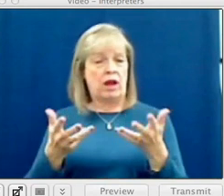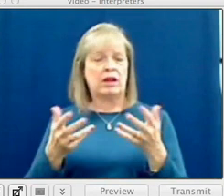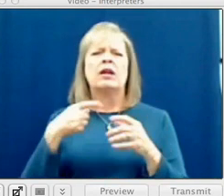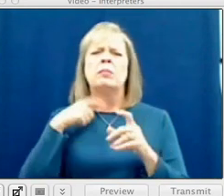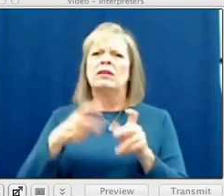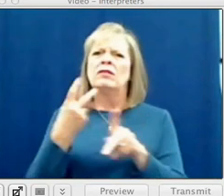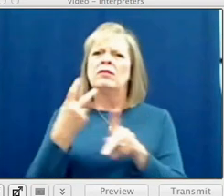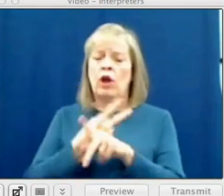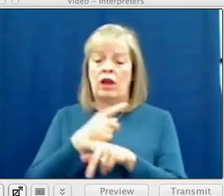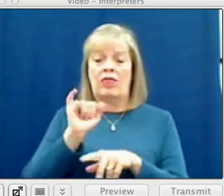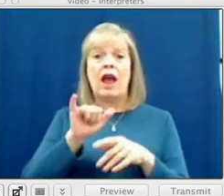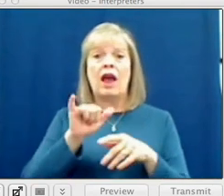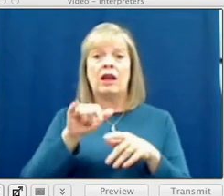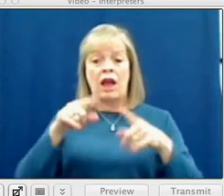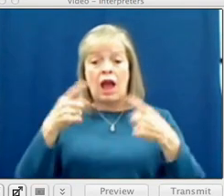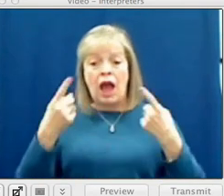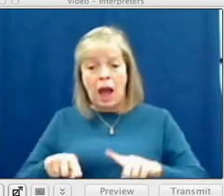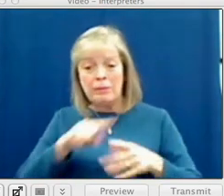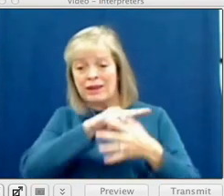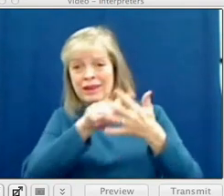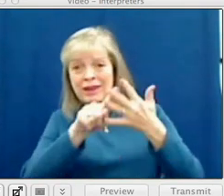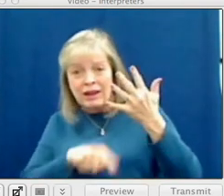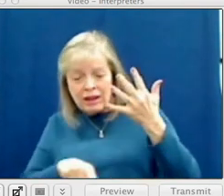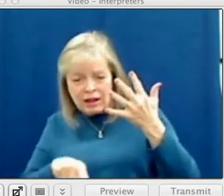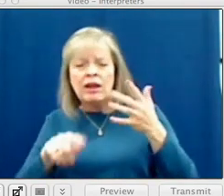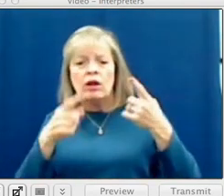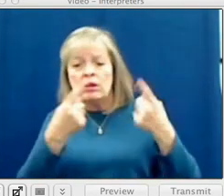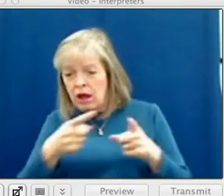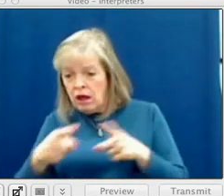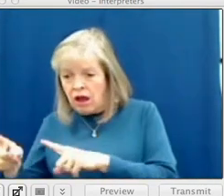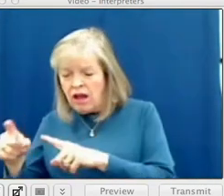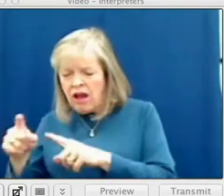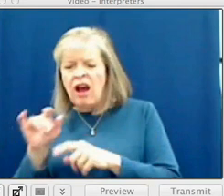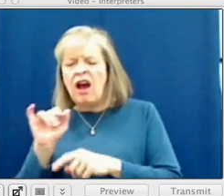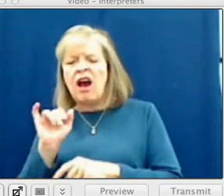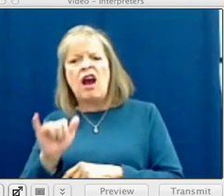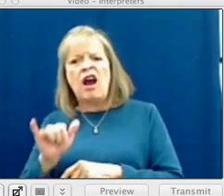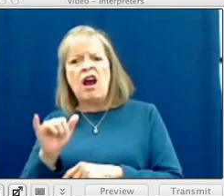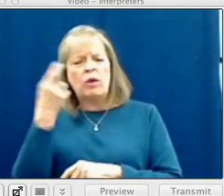set is needed or required as a result of that case.